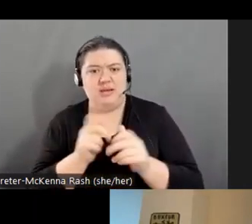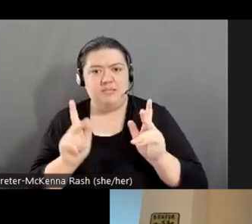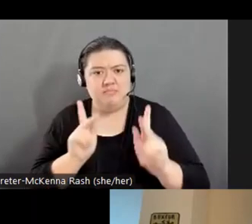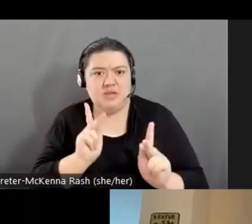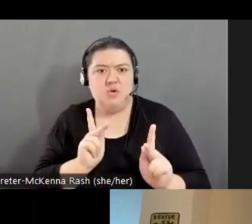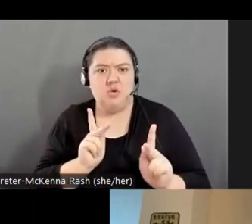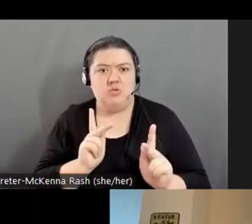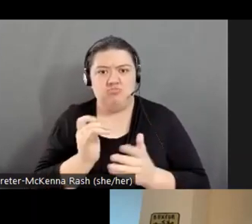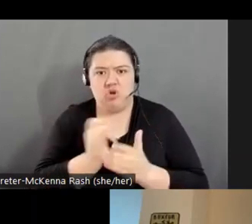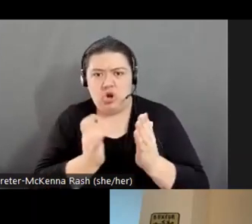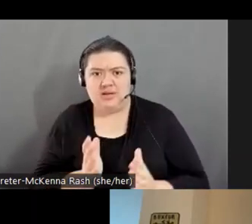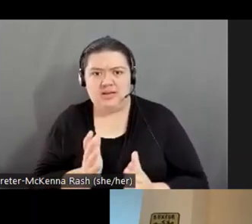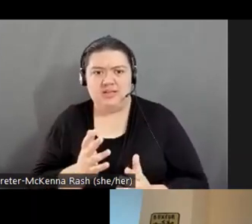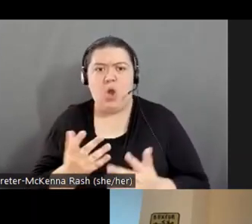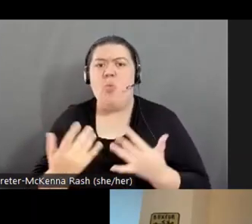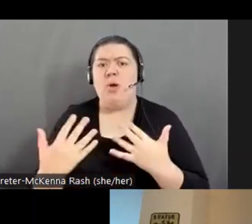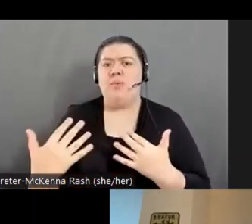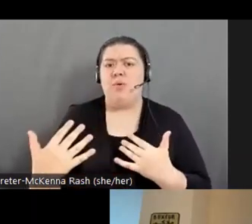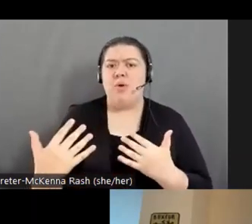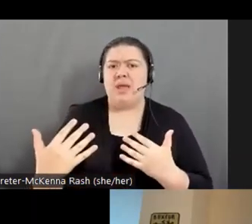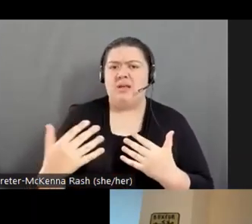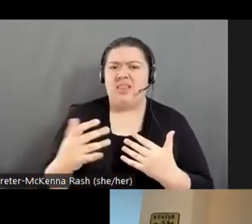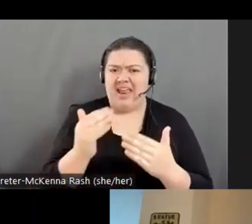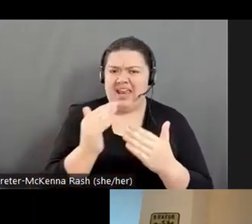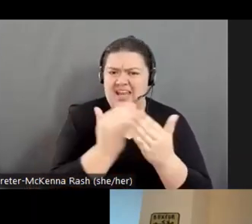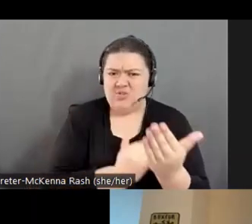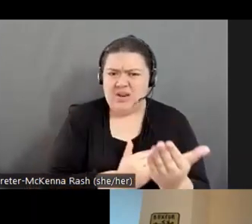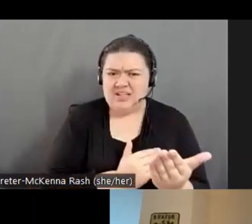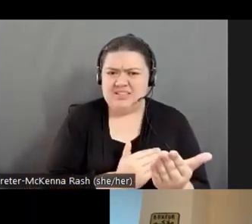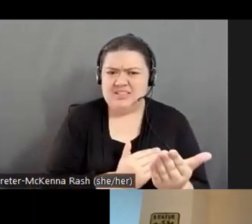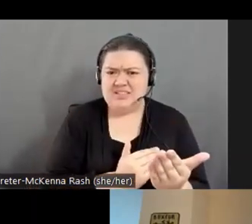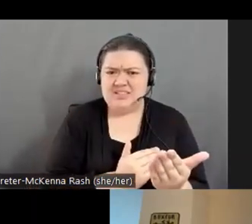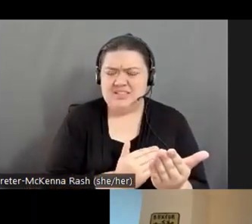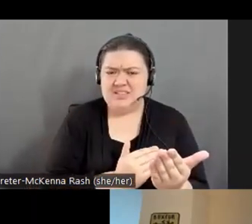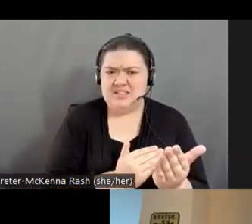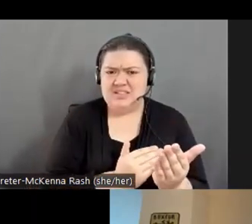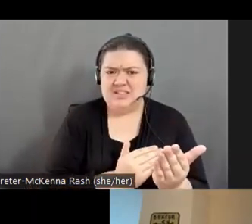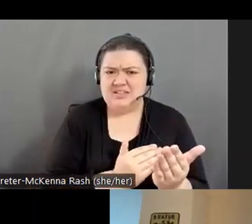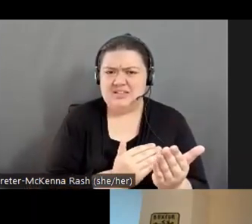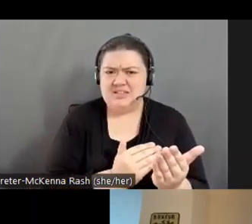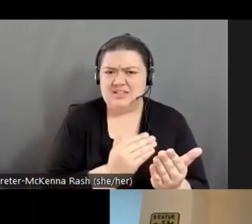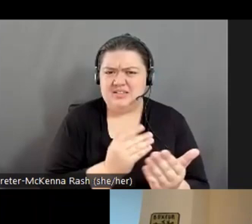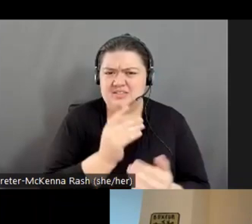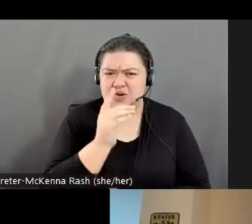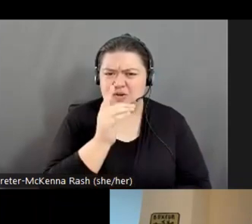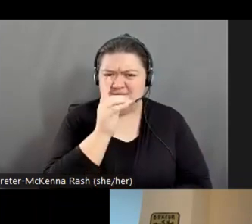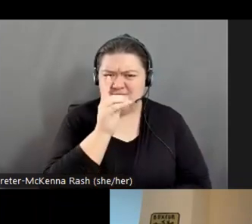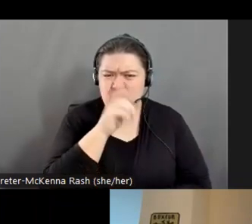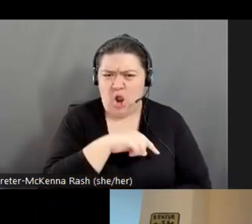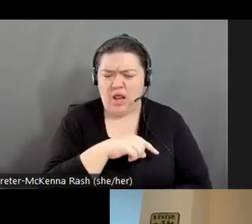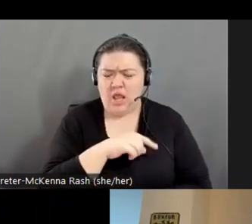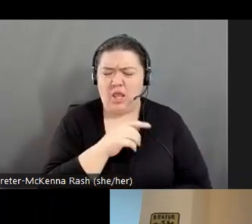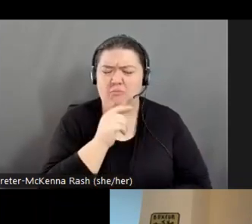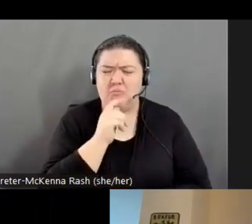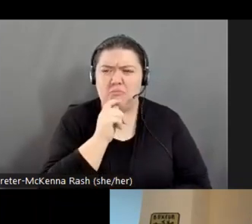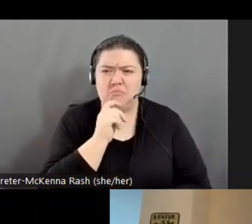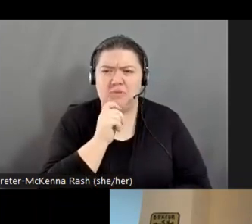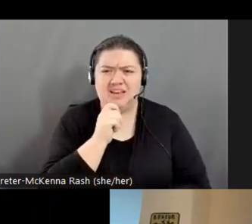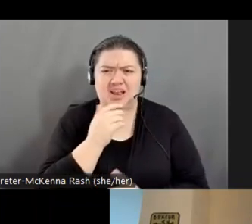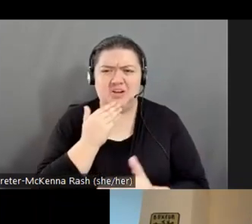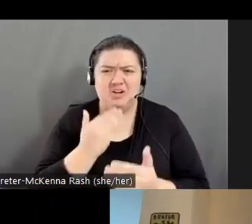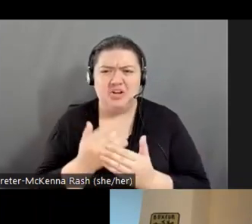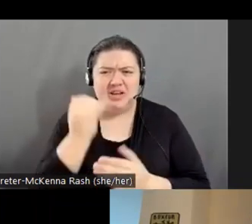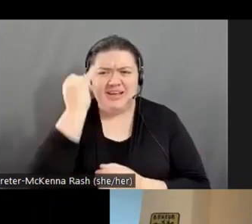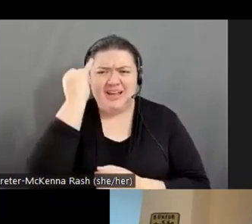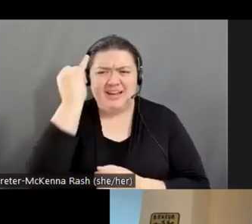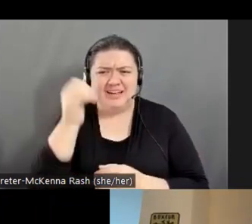wait. Those itineraries, those are probably fraud. This is maybe not such a good idea to be